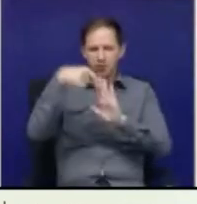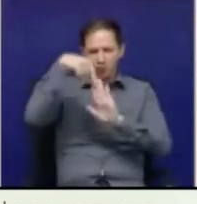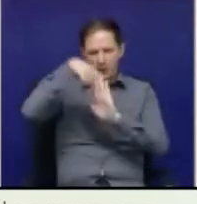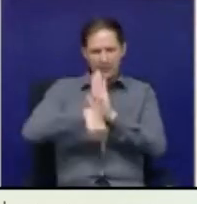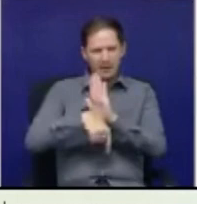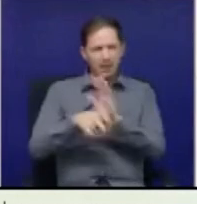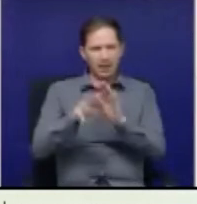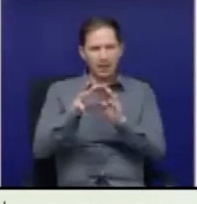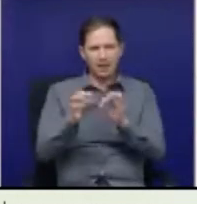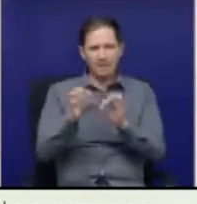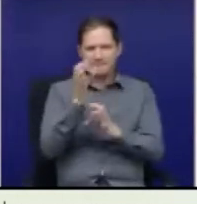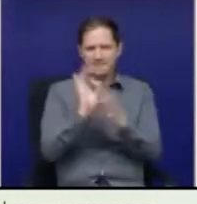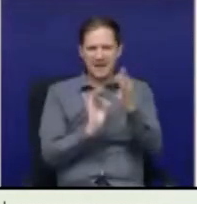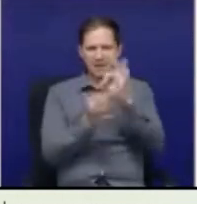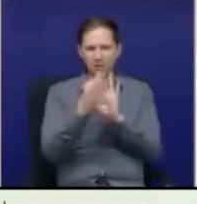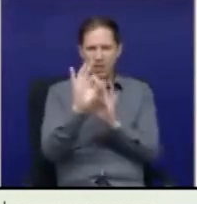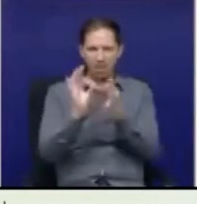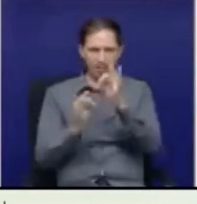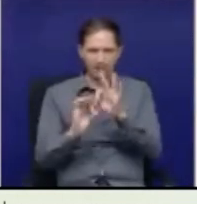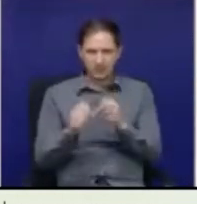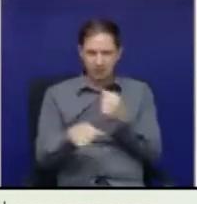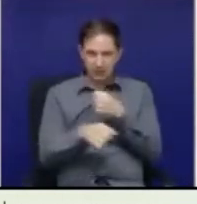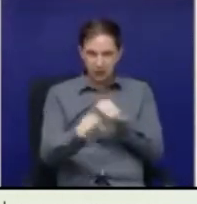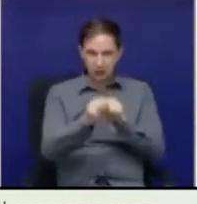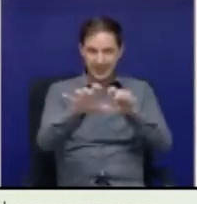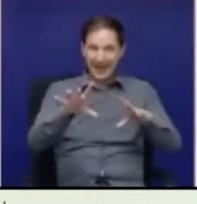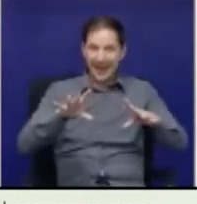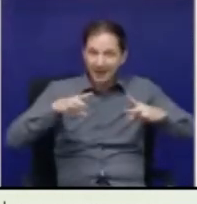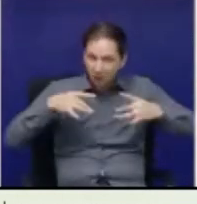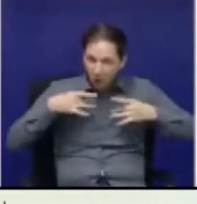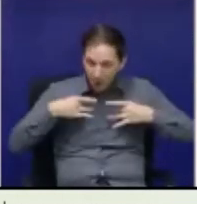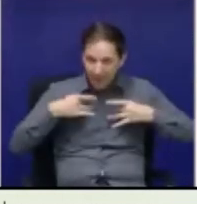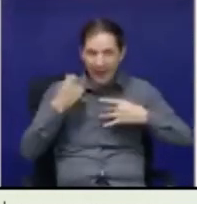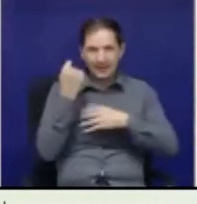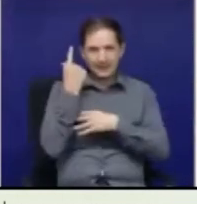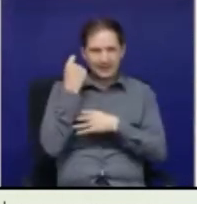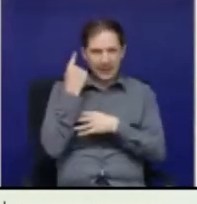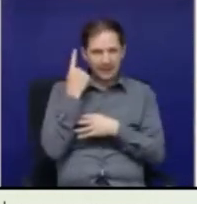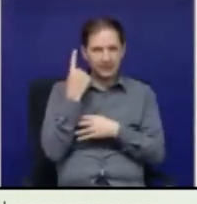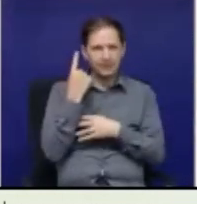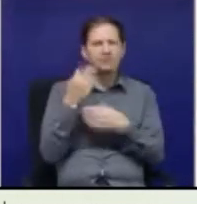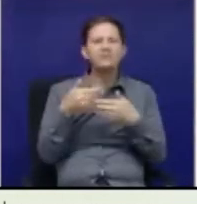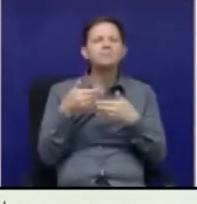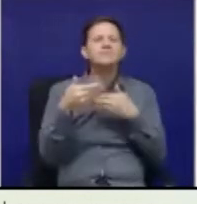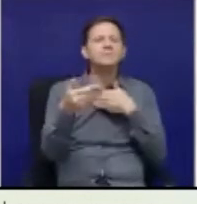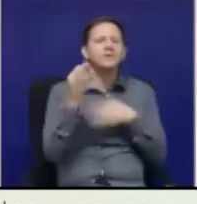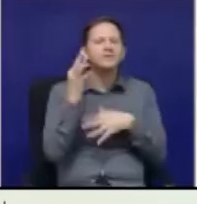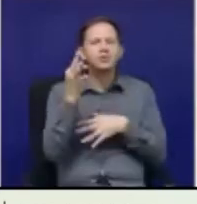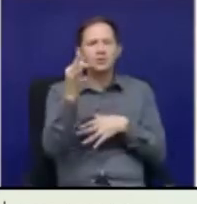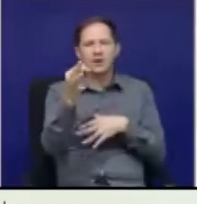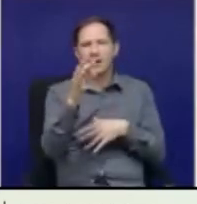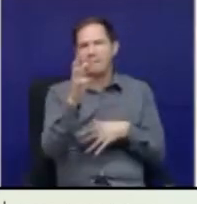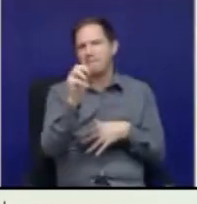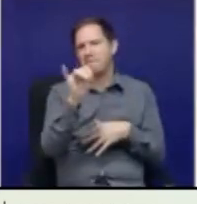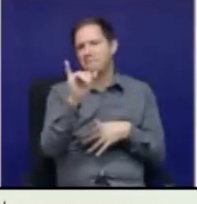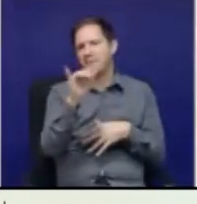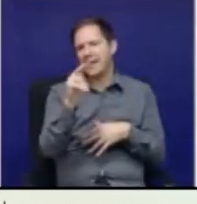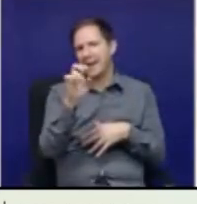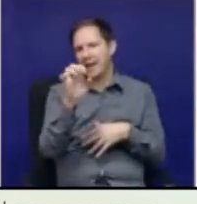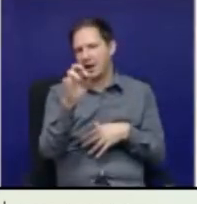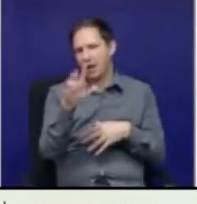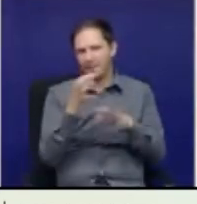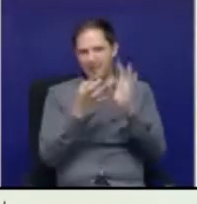understand, in the course of adopting that strategy, understand what are the minerals of the future. That is, those minerals that are